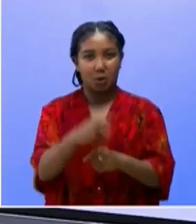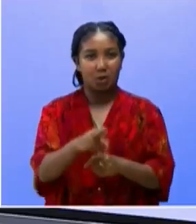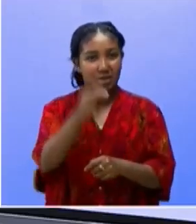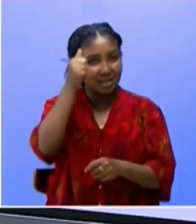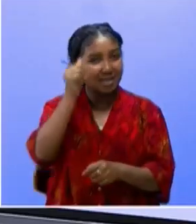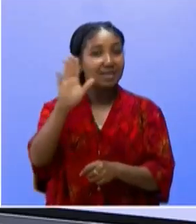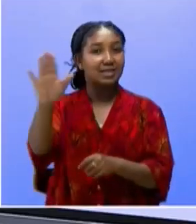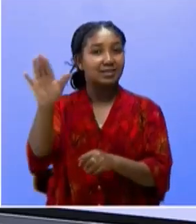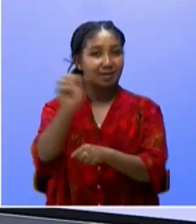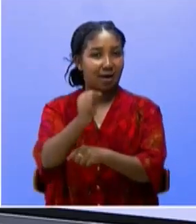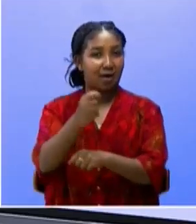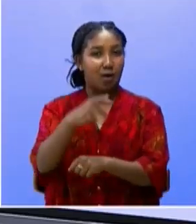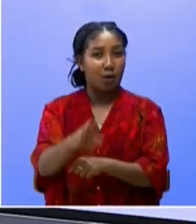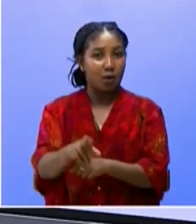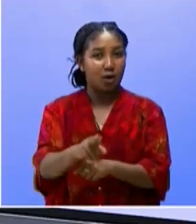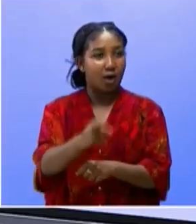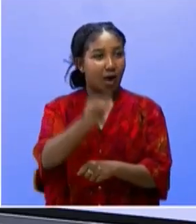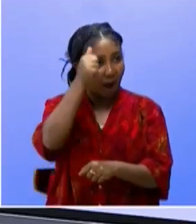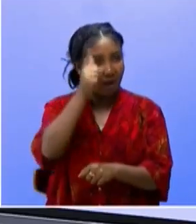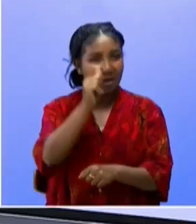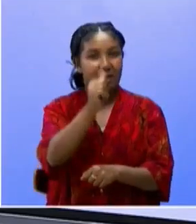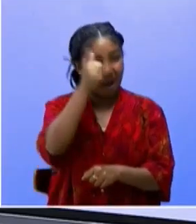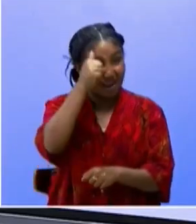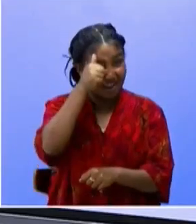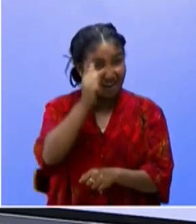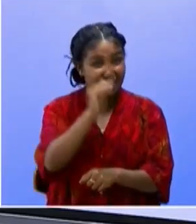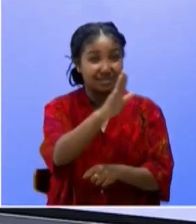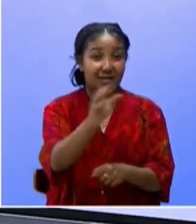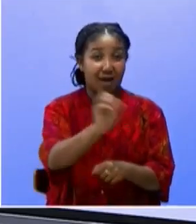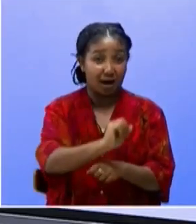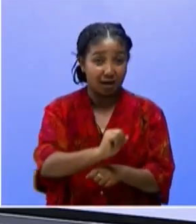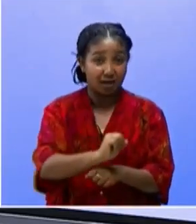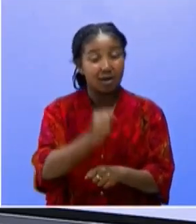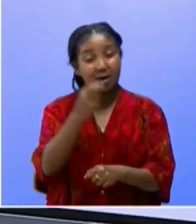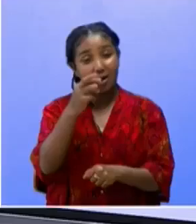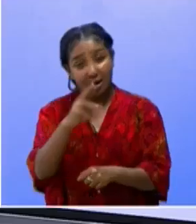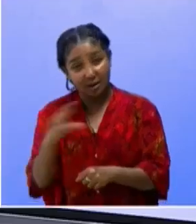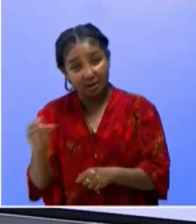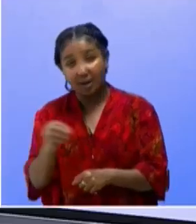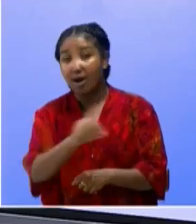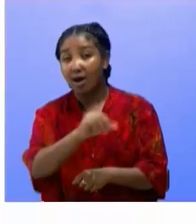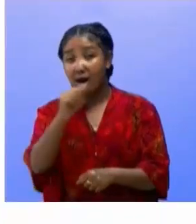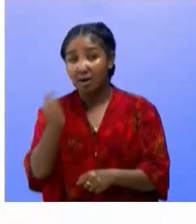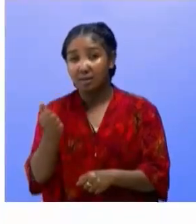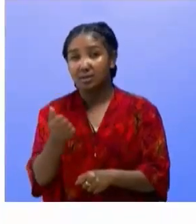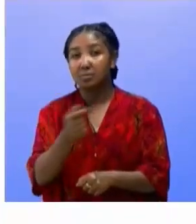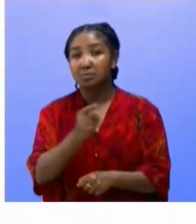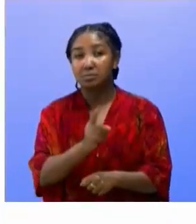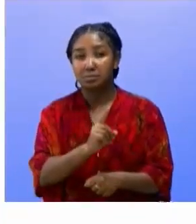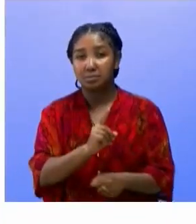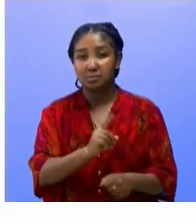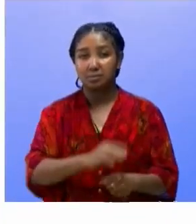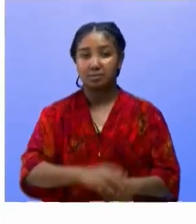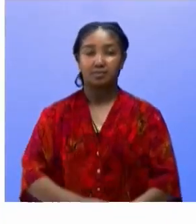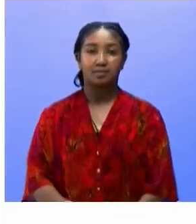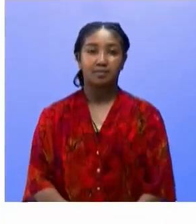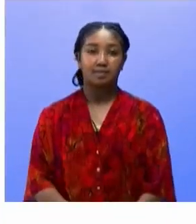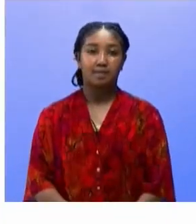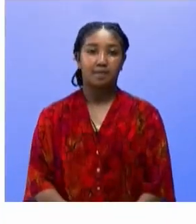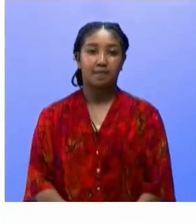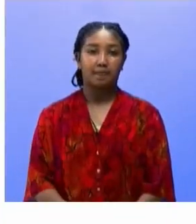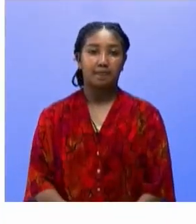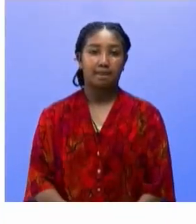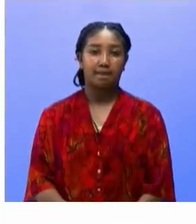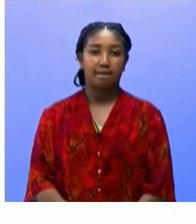his car. Or Ayele's car. Yes? And another is what?